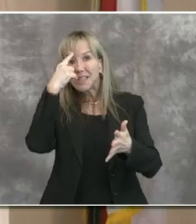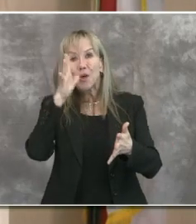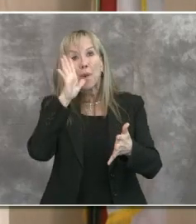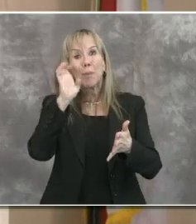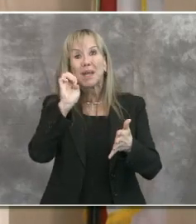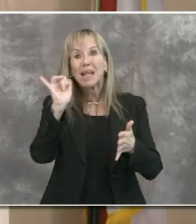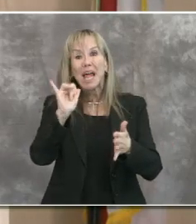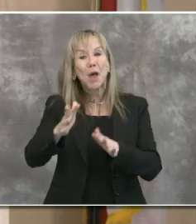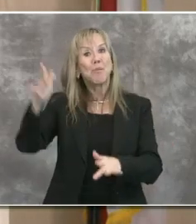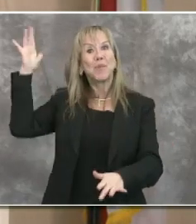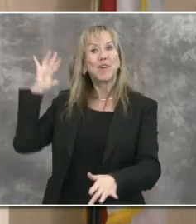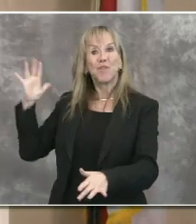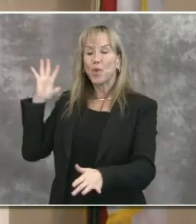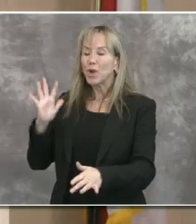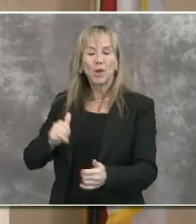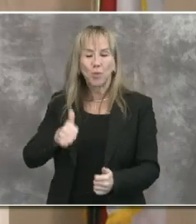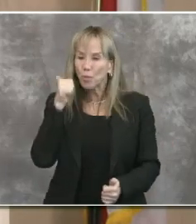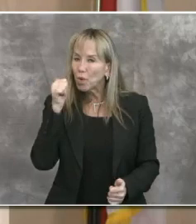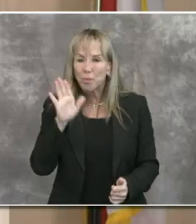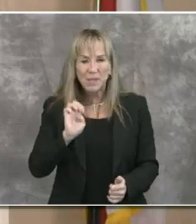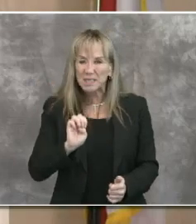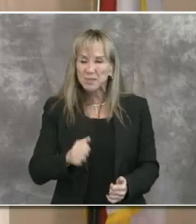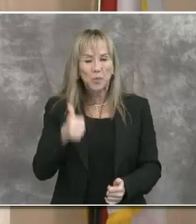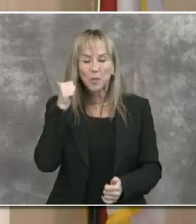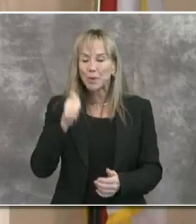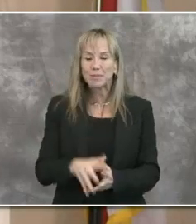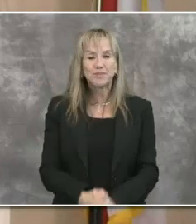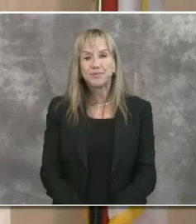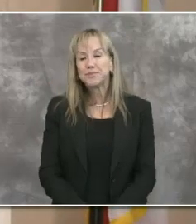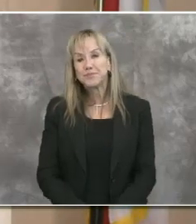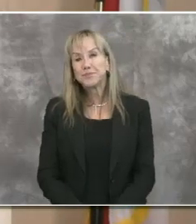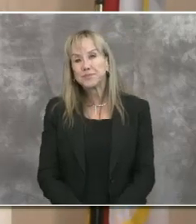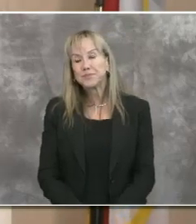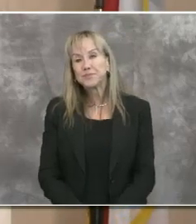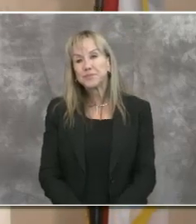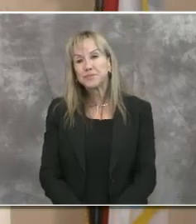before. Thank you, Dr. Wooten.